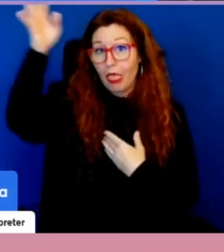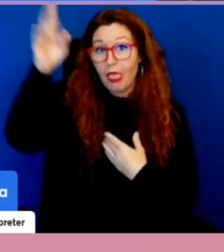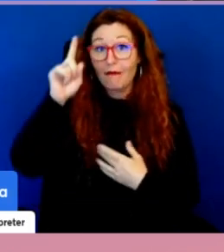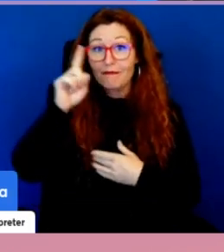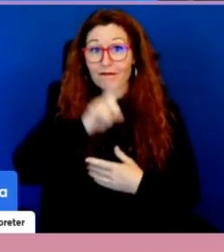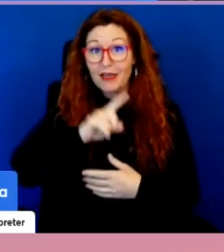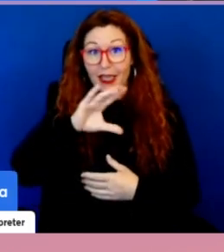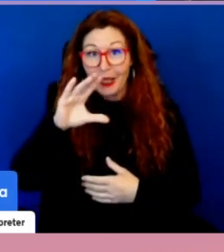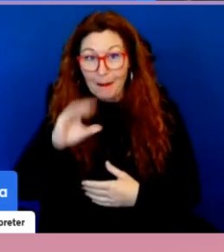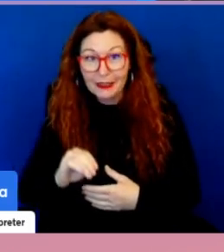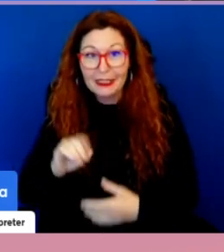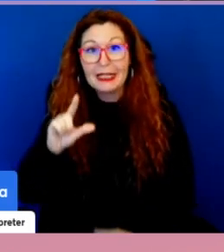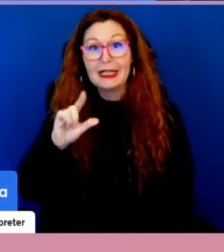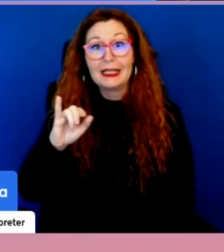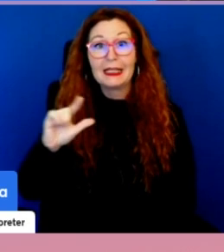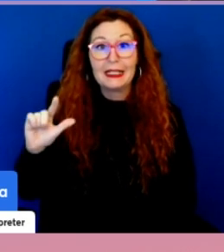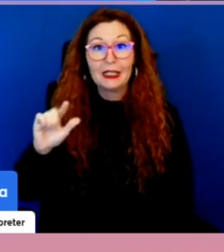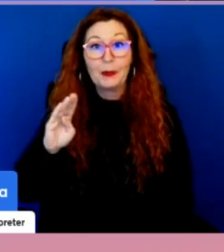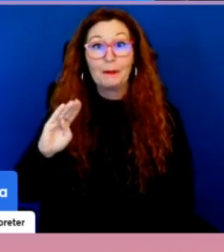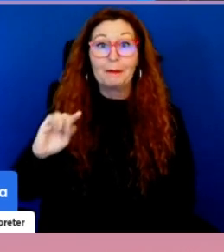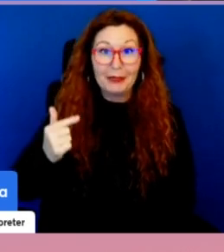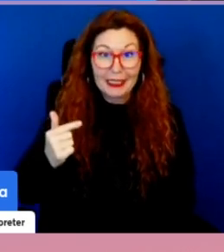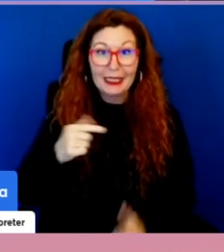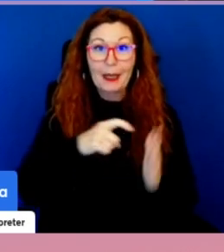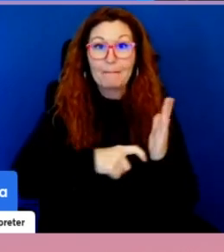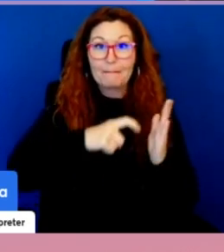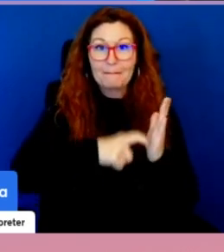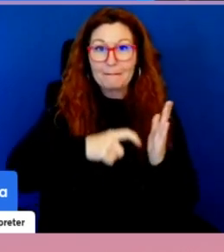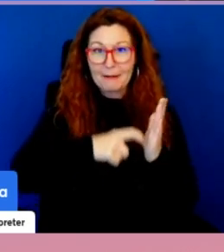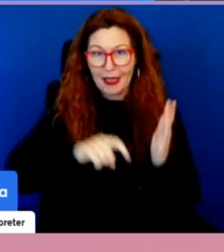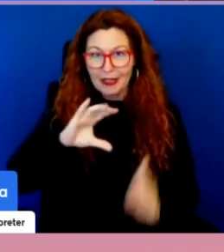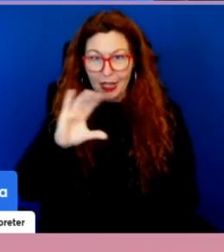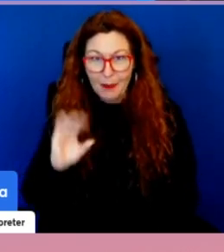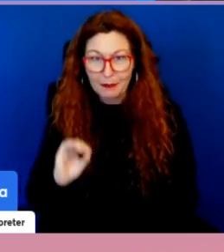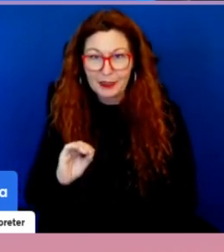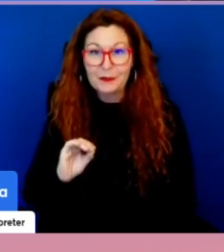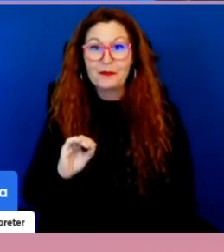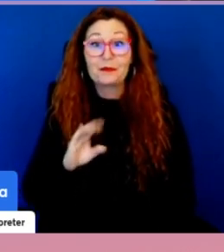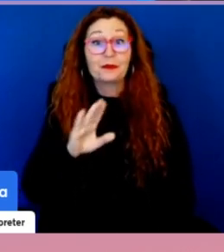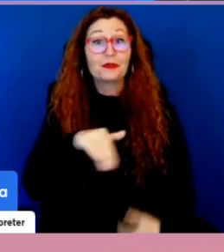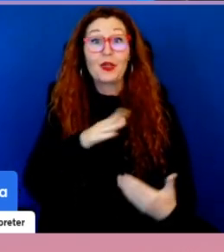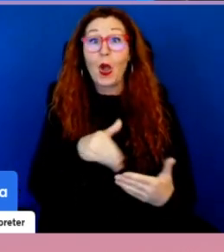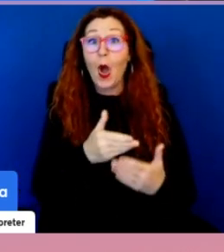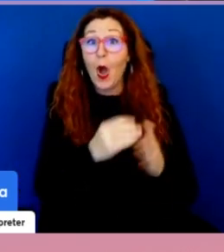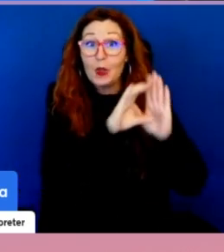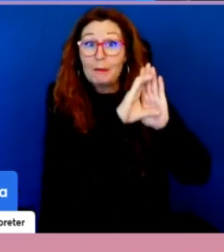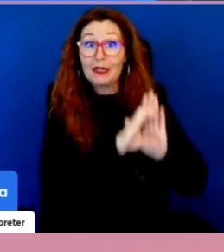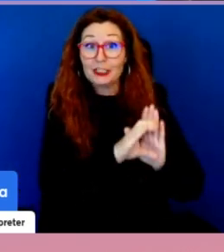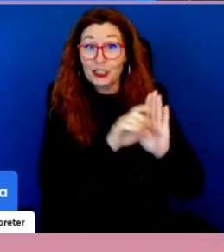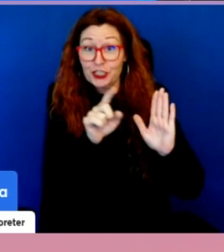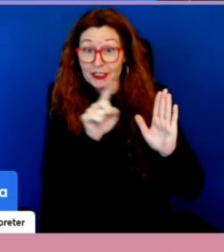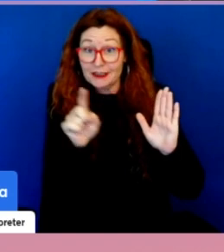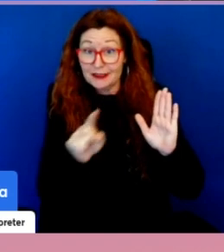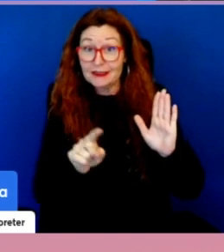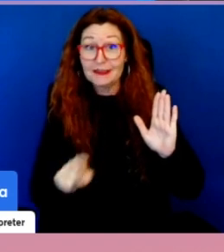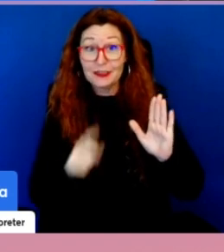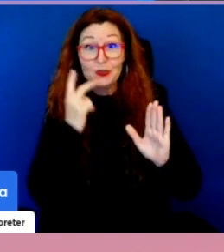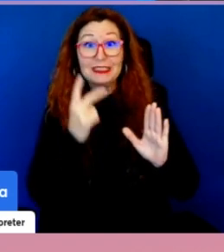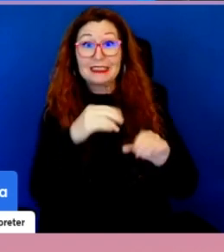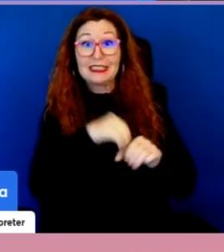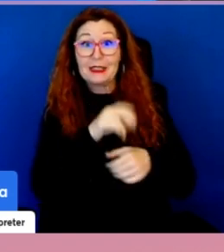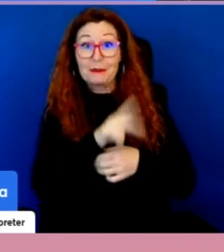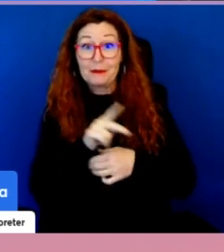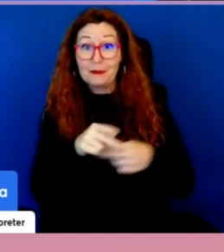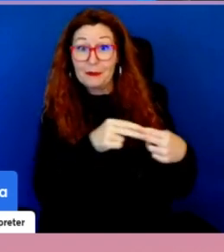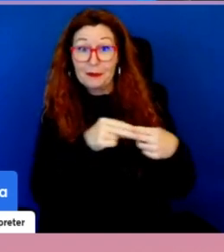Company. Fun fact, I'll point out, all the images I've used as part of this talk track today were generated with the